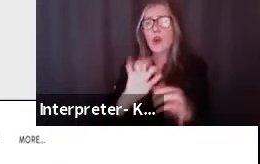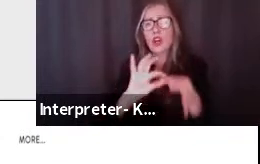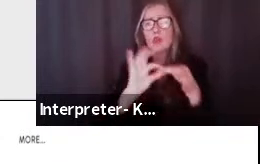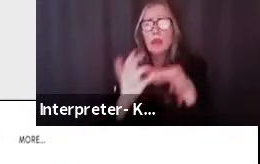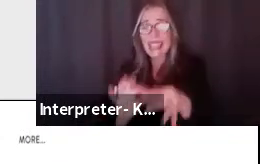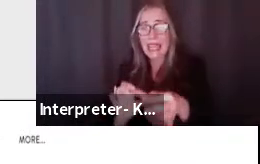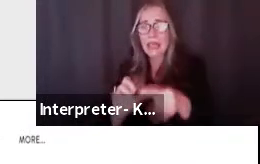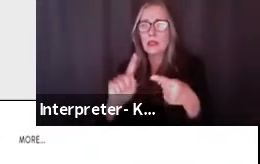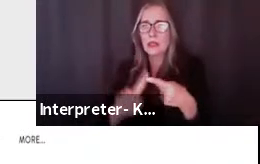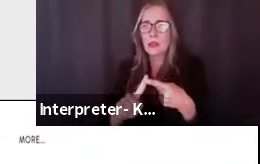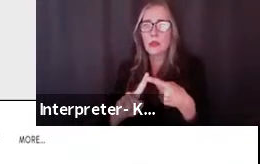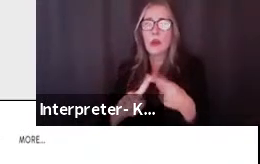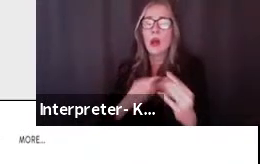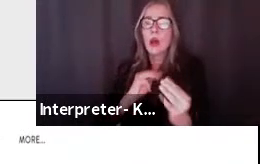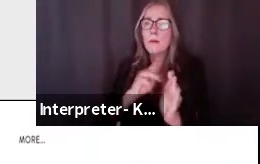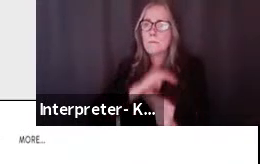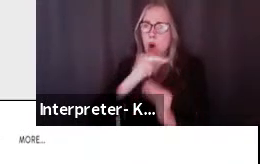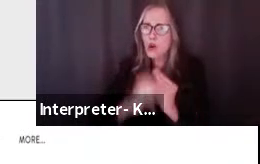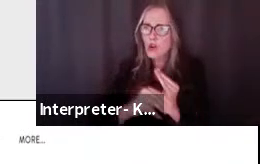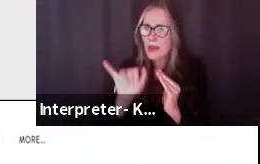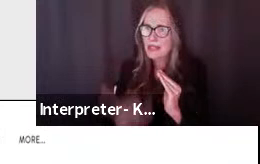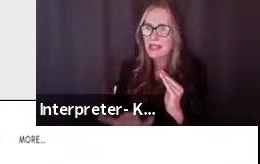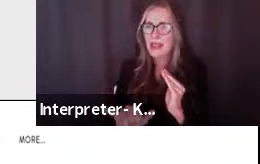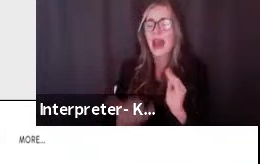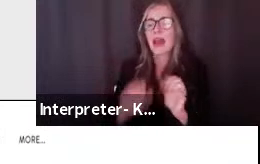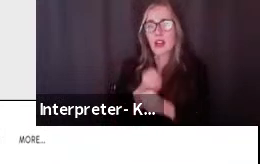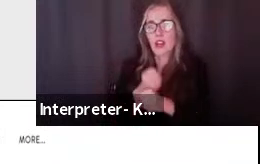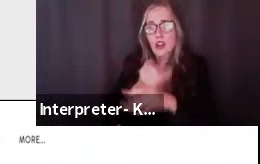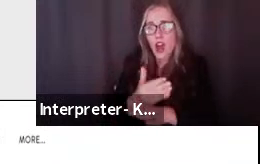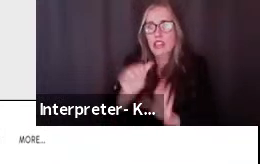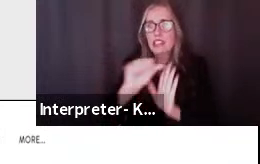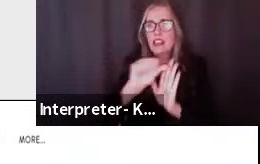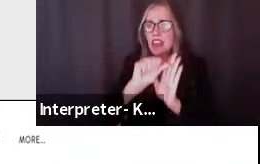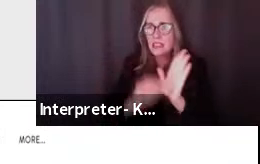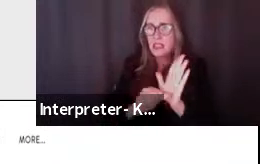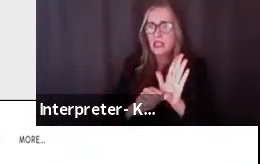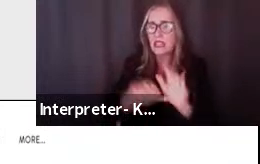image of our webpage and you can find us at www.ssjlab.org